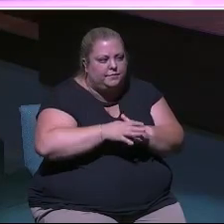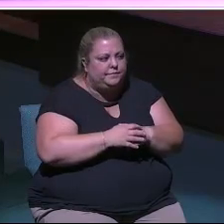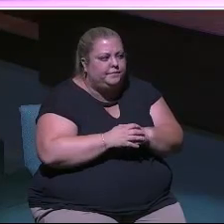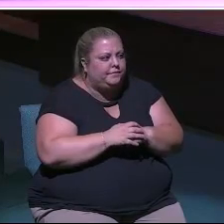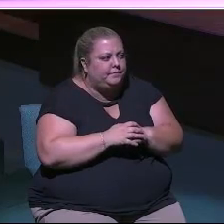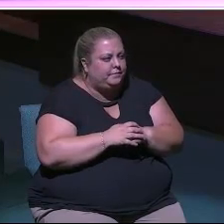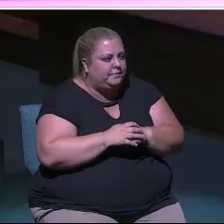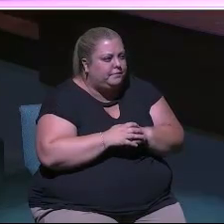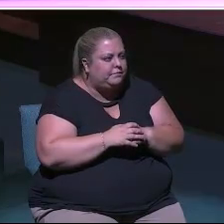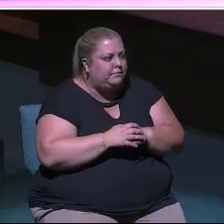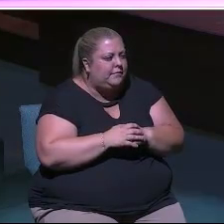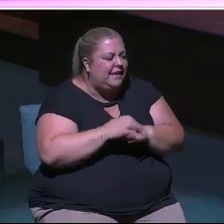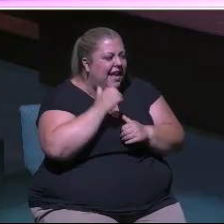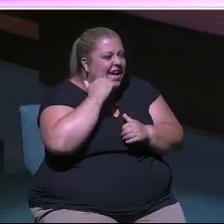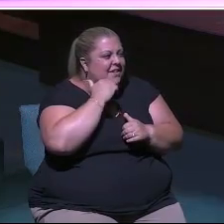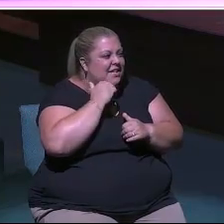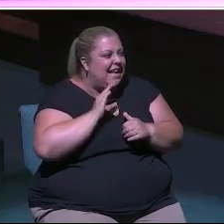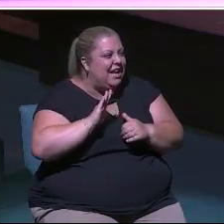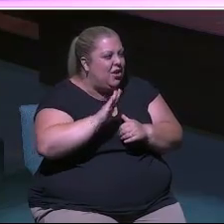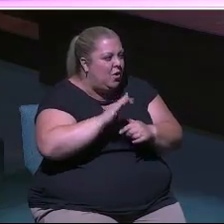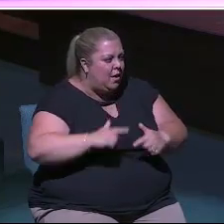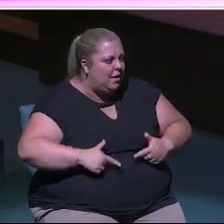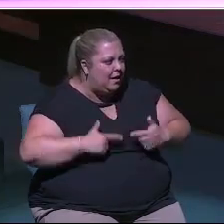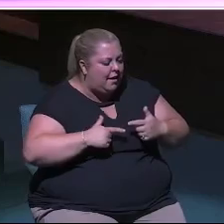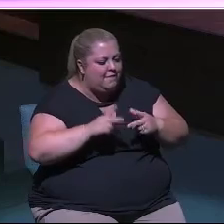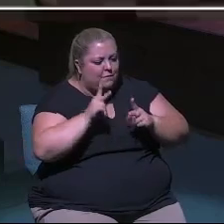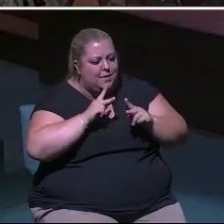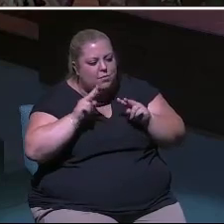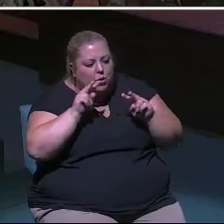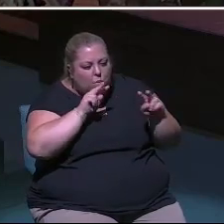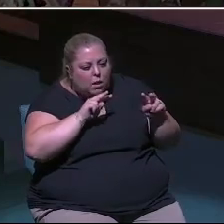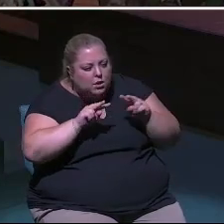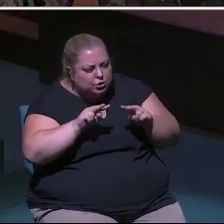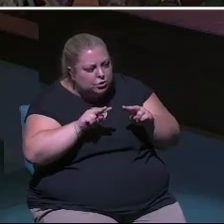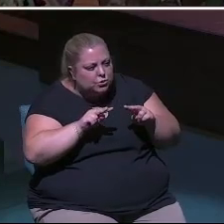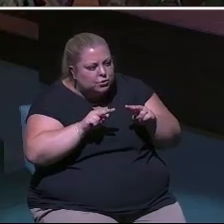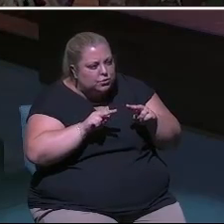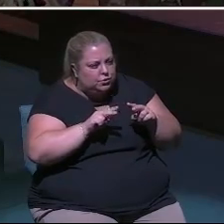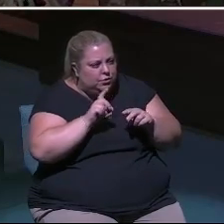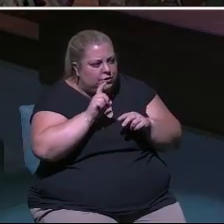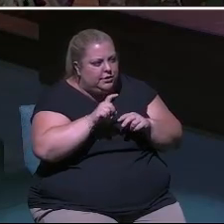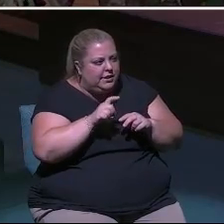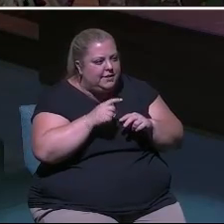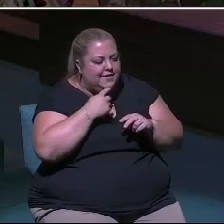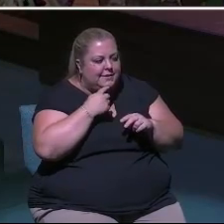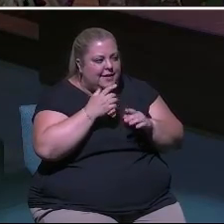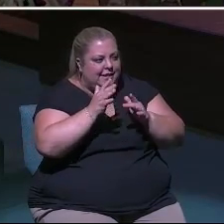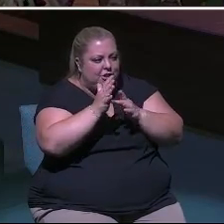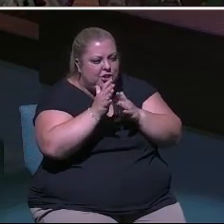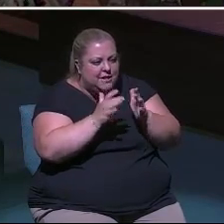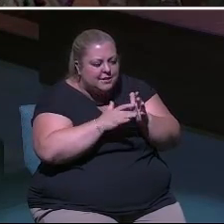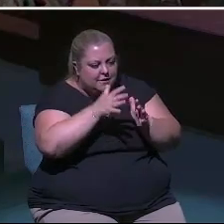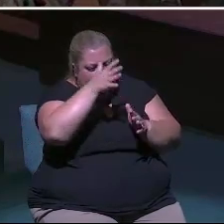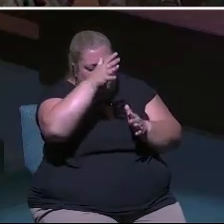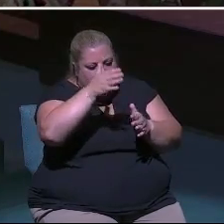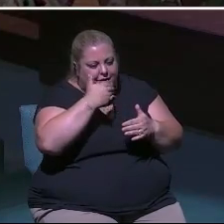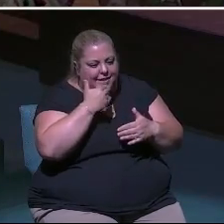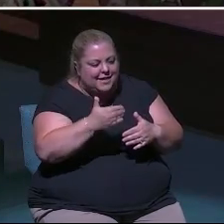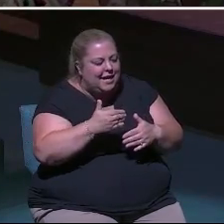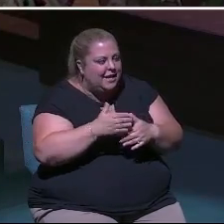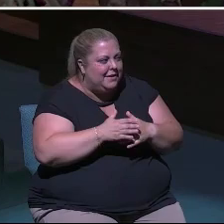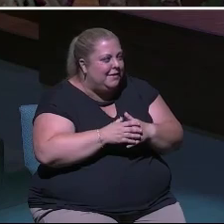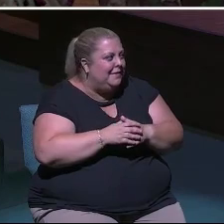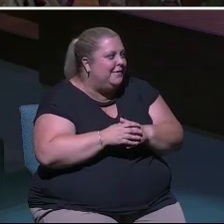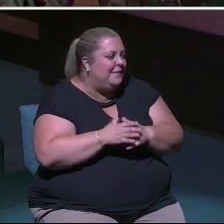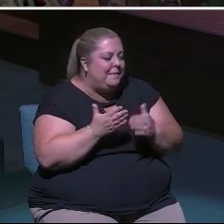life, if you're a Christian, people are watching you. You need to be able to say like Jesus, Father, I thank you, maybe not out loud because people